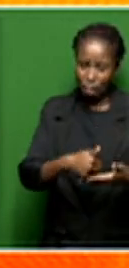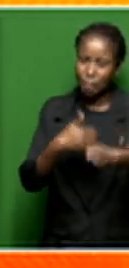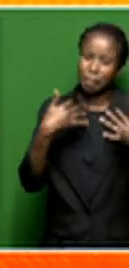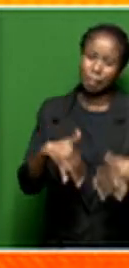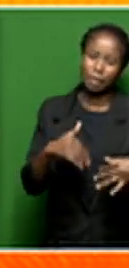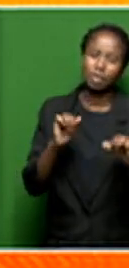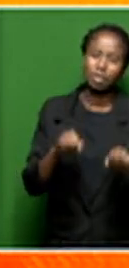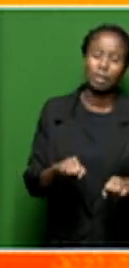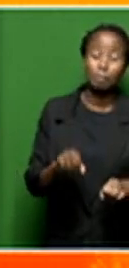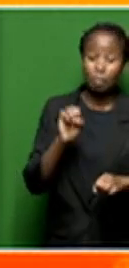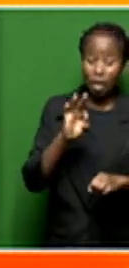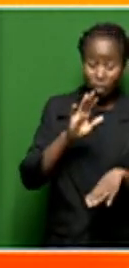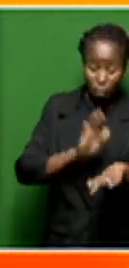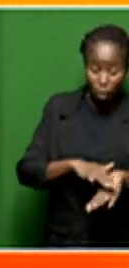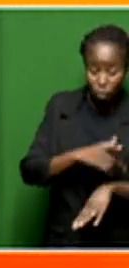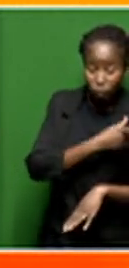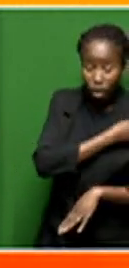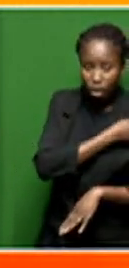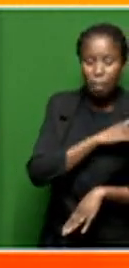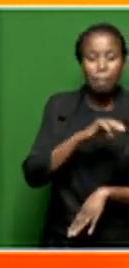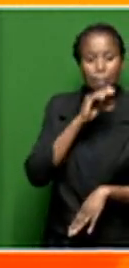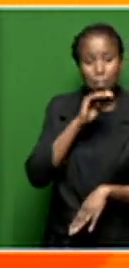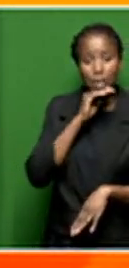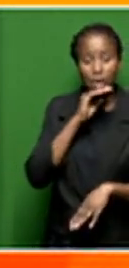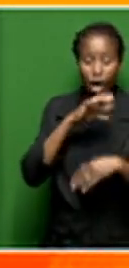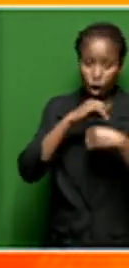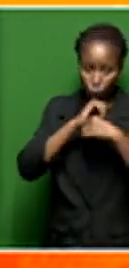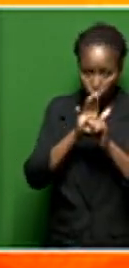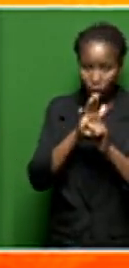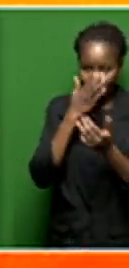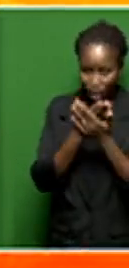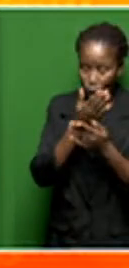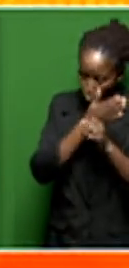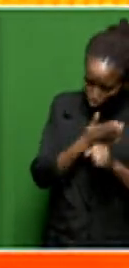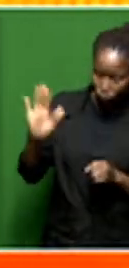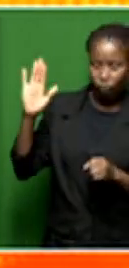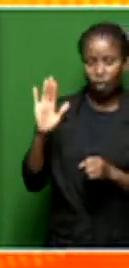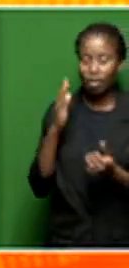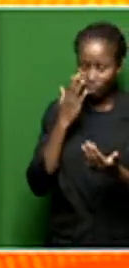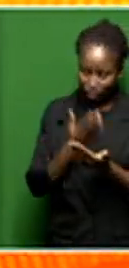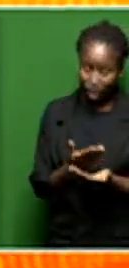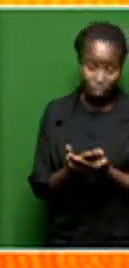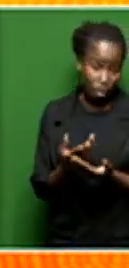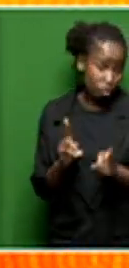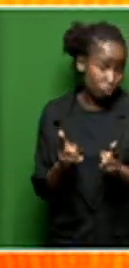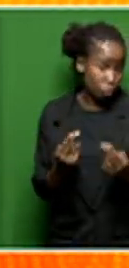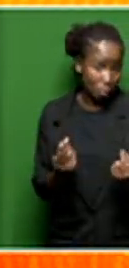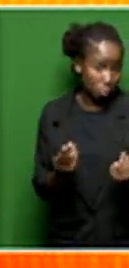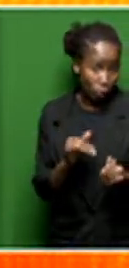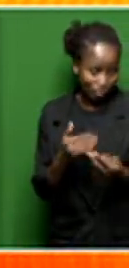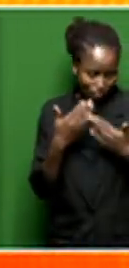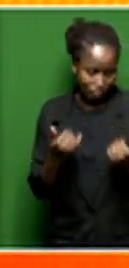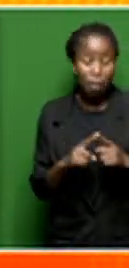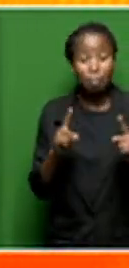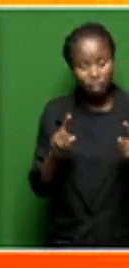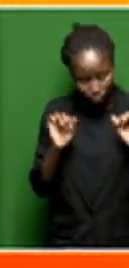that are vaccinated, the better it is for this world to get over the coronavirus and get back to normal, whatever a new normal looks like. But we're here just to